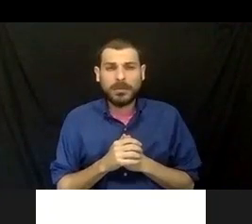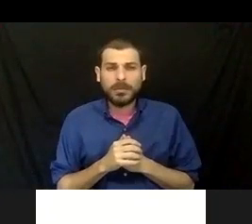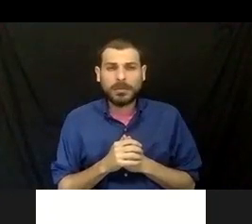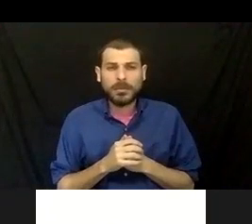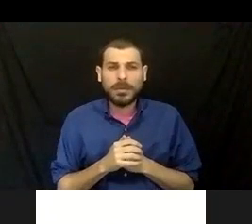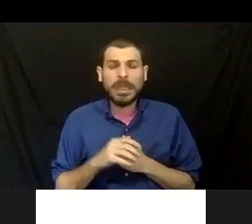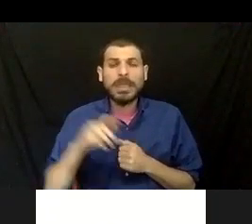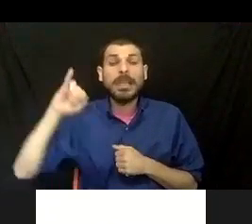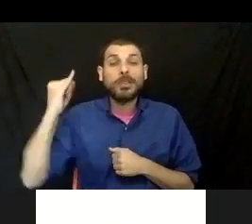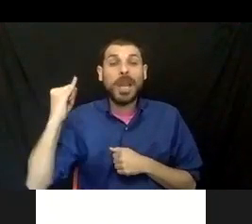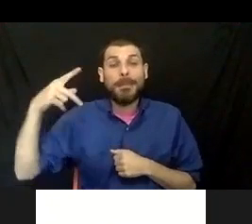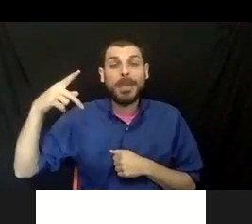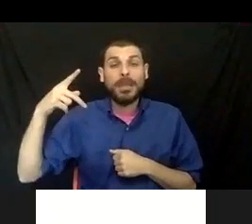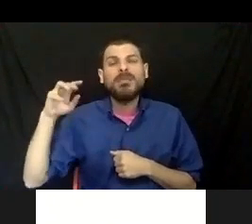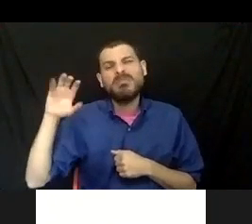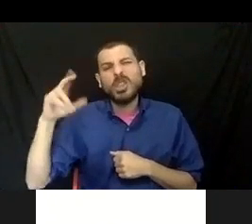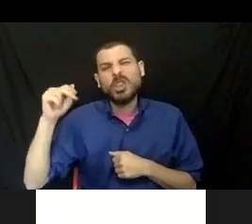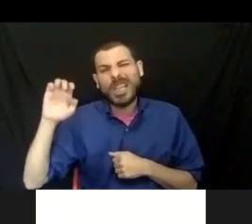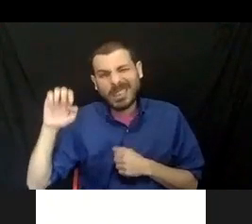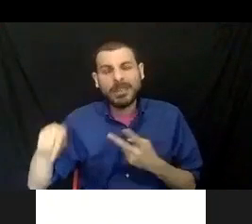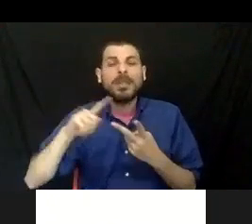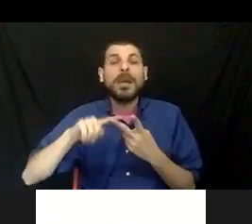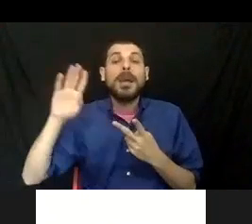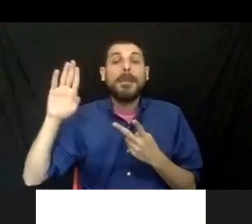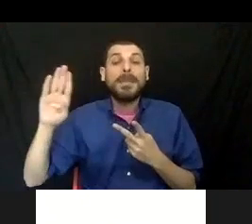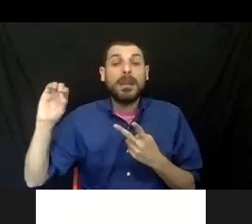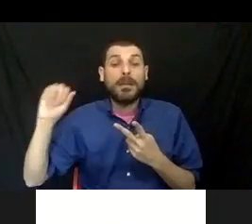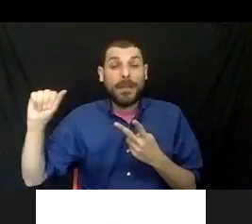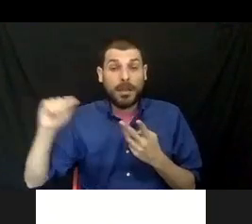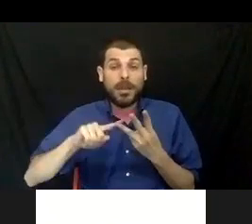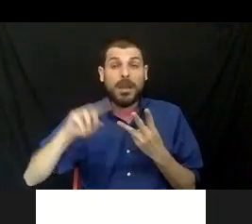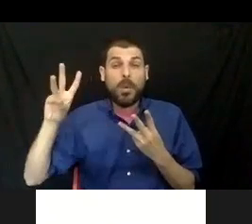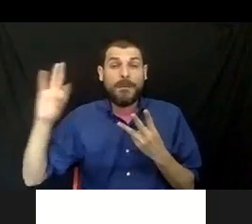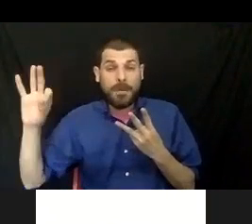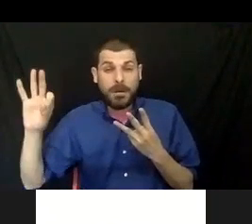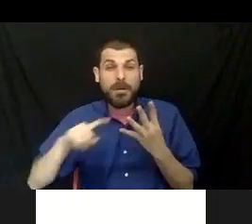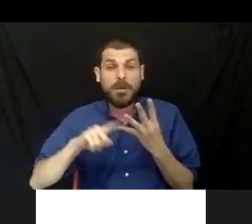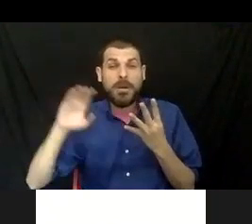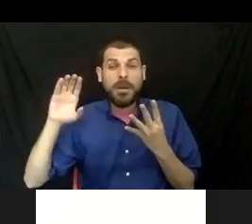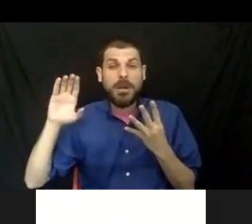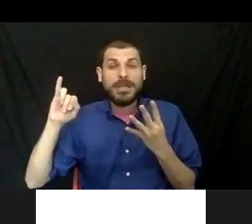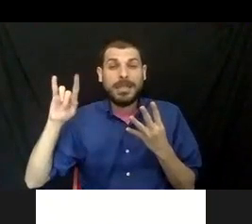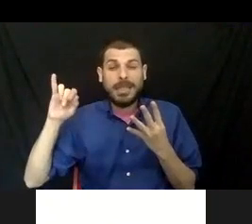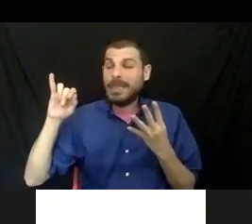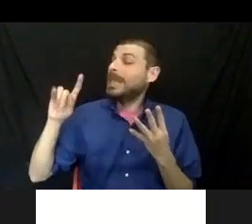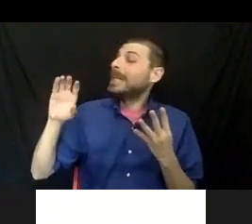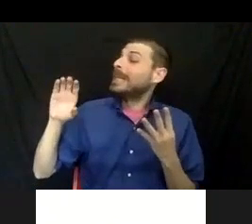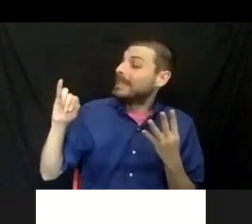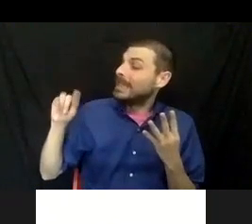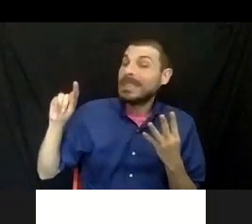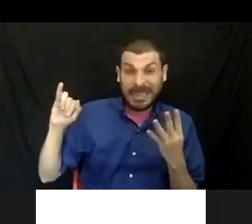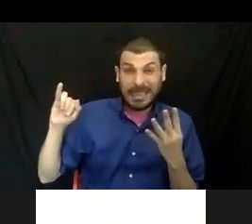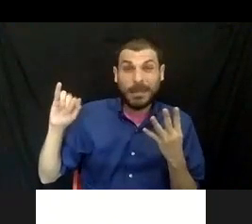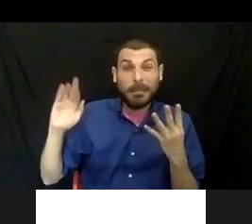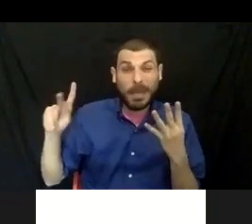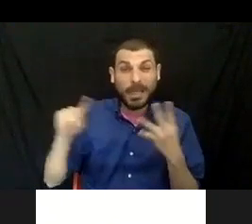are J.P. Morgan Chase, Chase Bank, Bank of America, Wells Fargo, and Citi. They have said that they